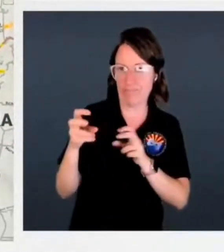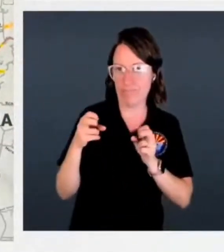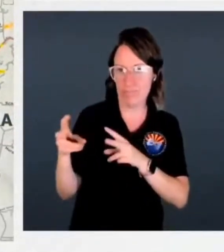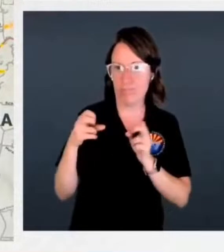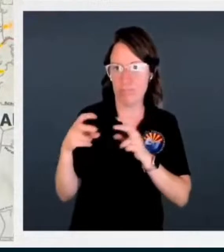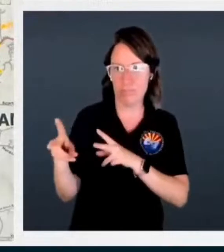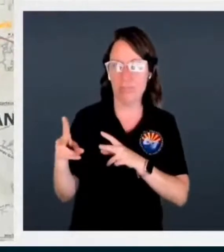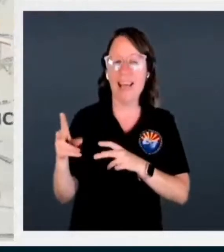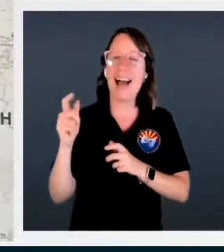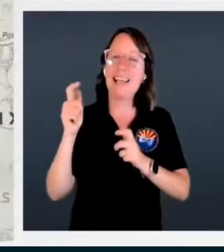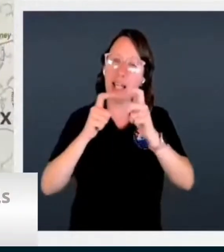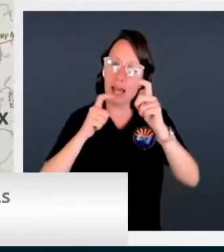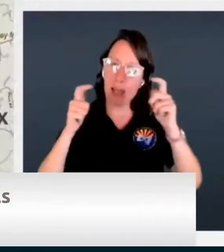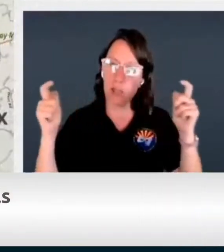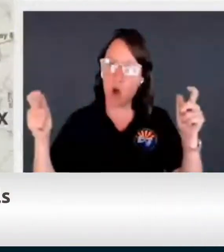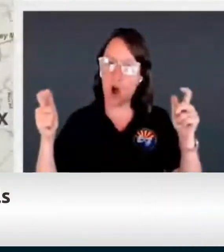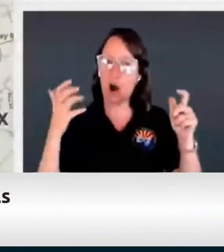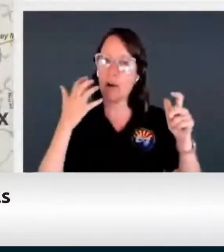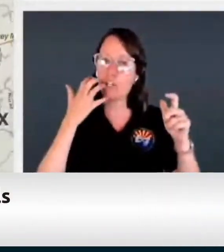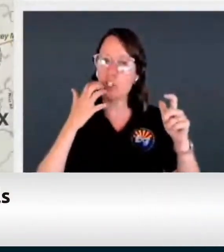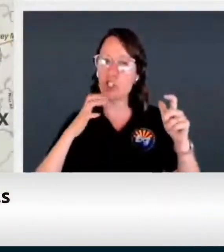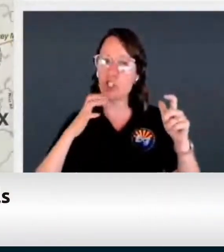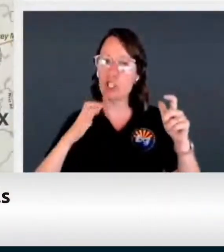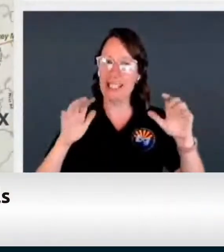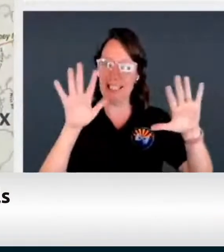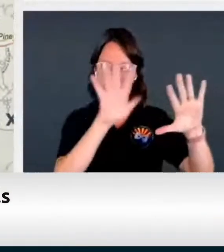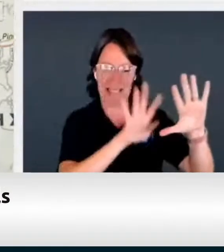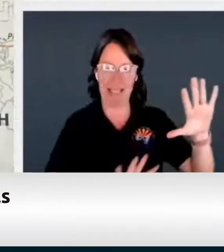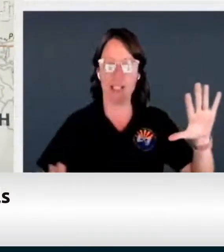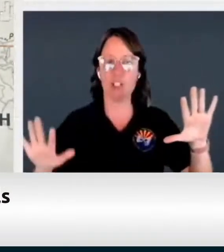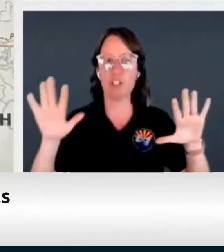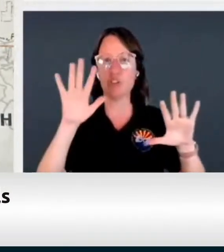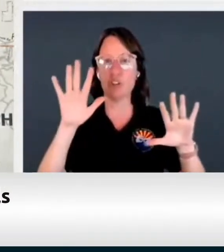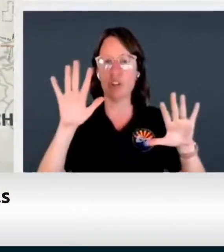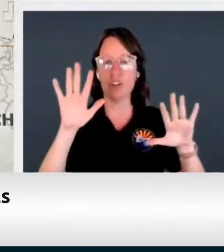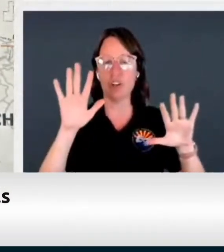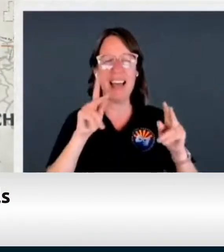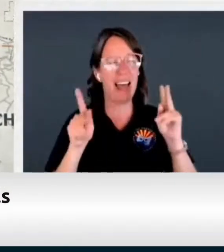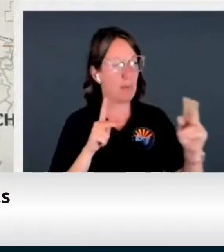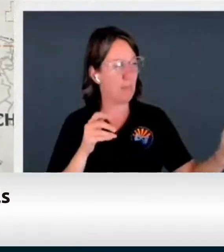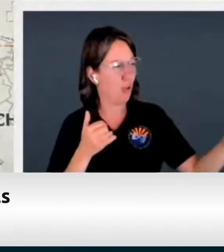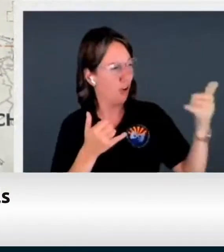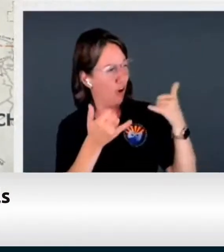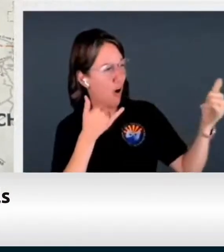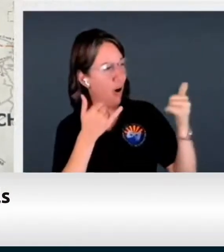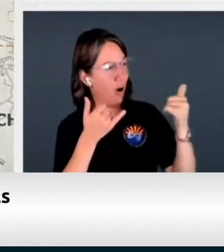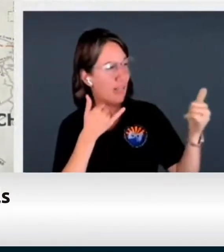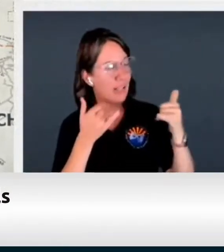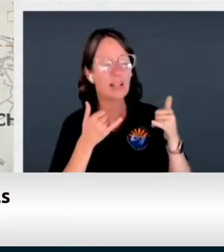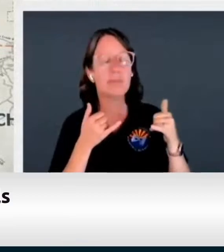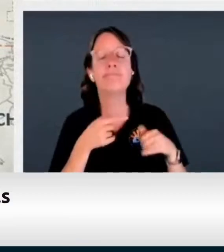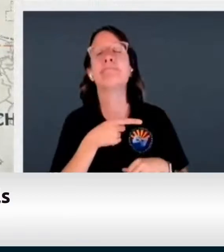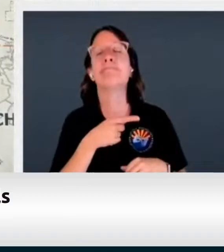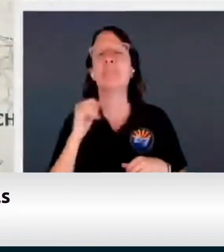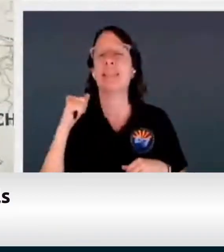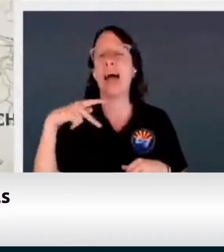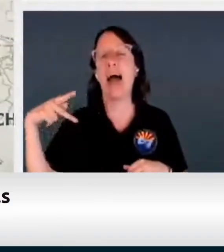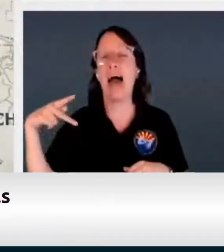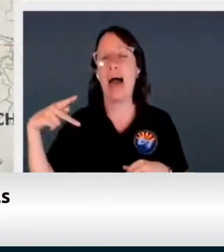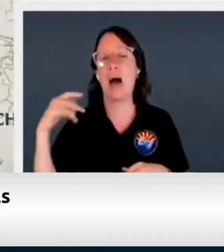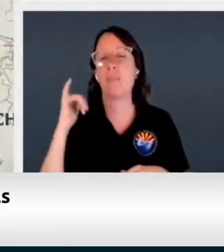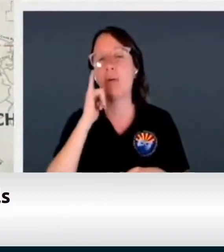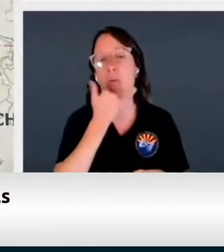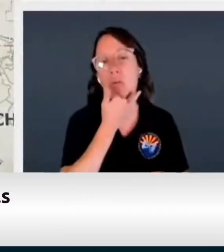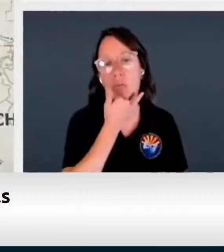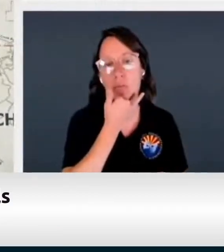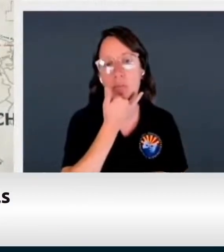that. So we reached out, and they're having a glitch. So that heat signature is not accurate. That is a